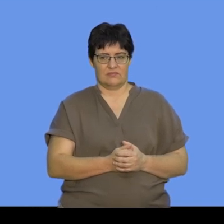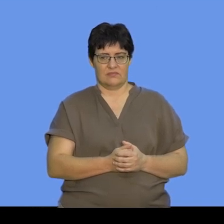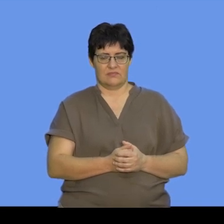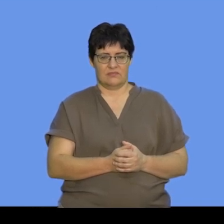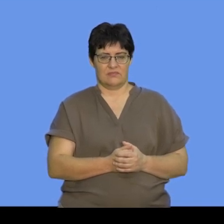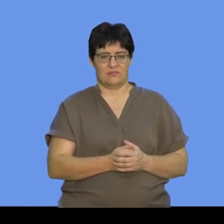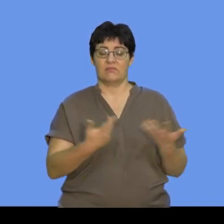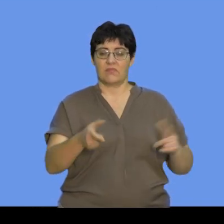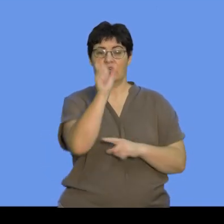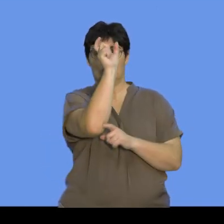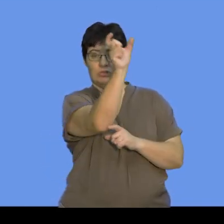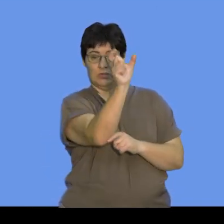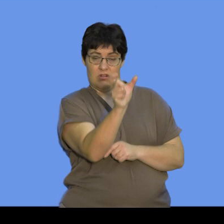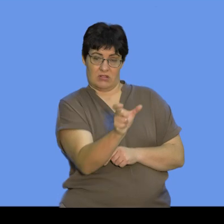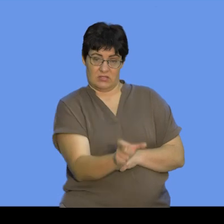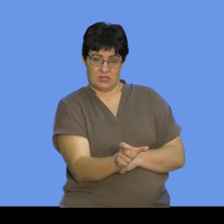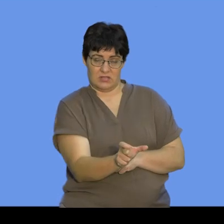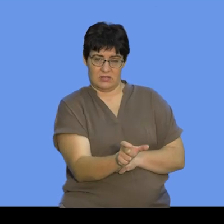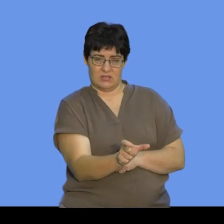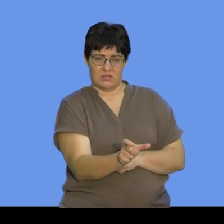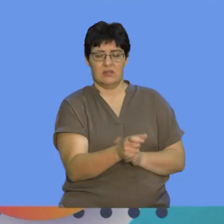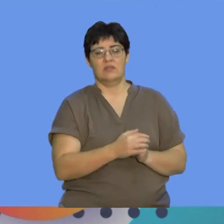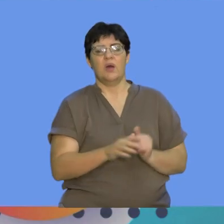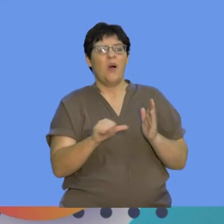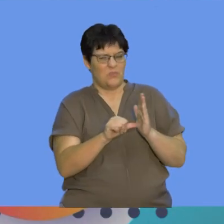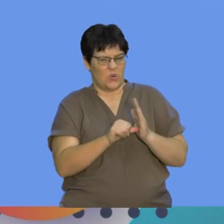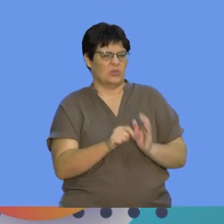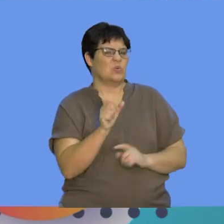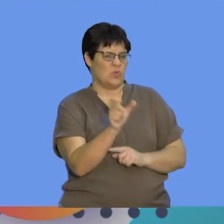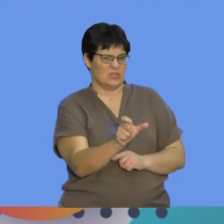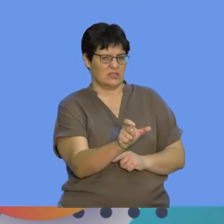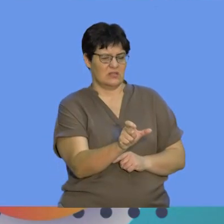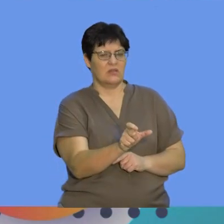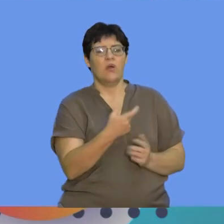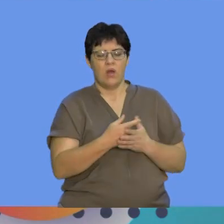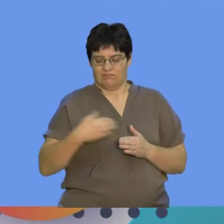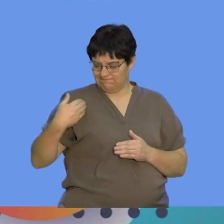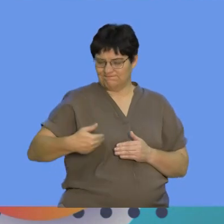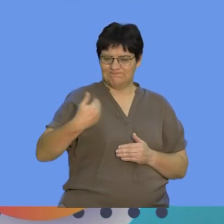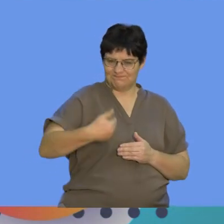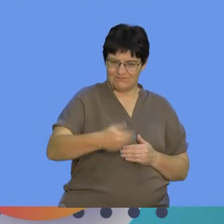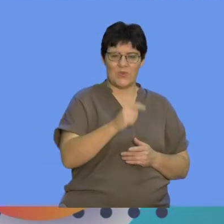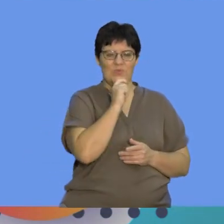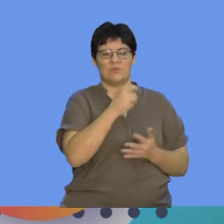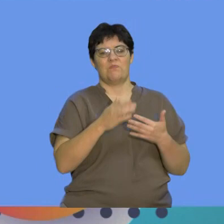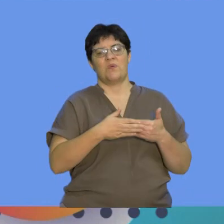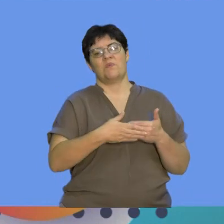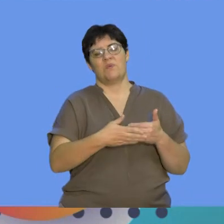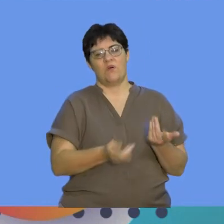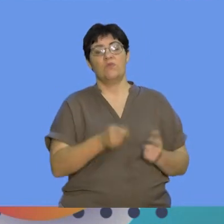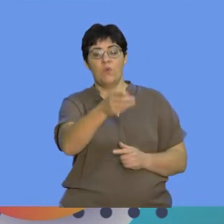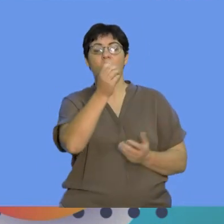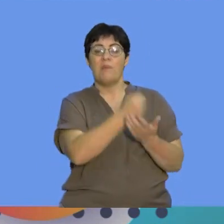the terminology. There are some keywords that we'll definitely use once too often than others. We need to